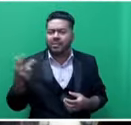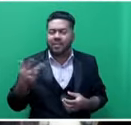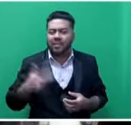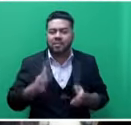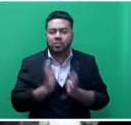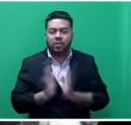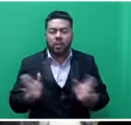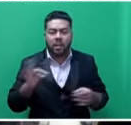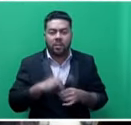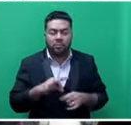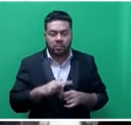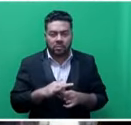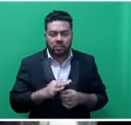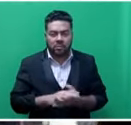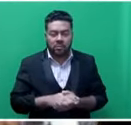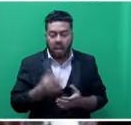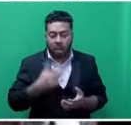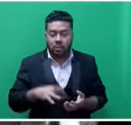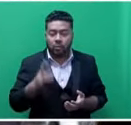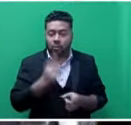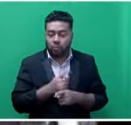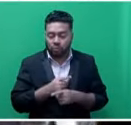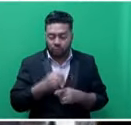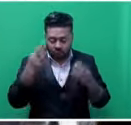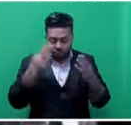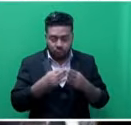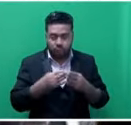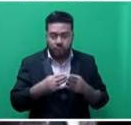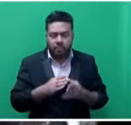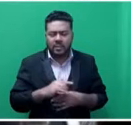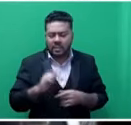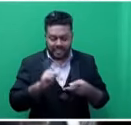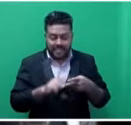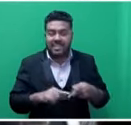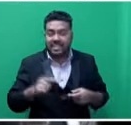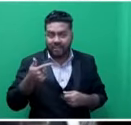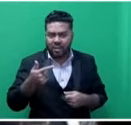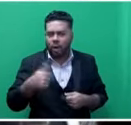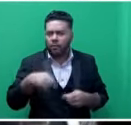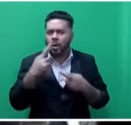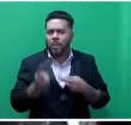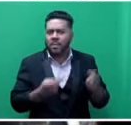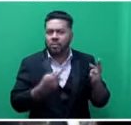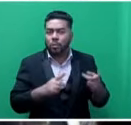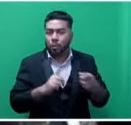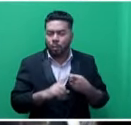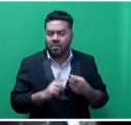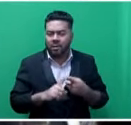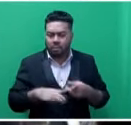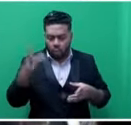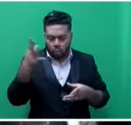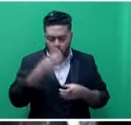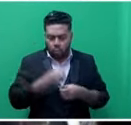Mr. Speaker, sir. I wish to highlight just a few, 7 in fact, of the recommendations. 1, that a total review